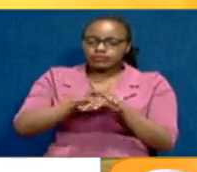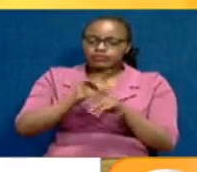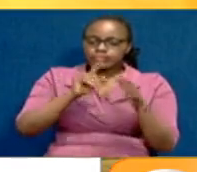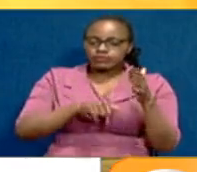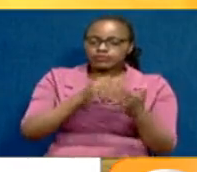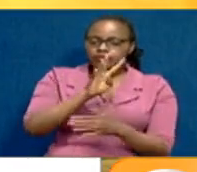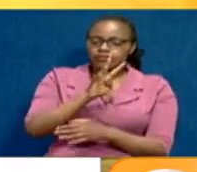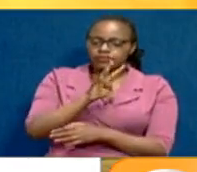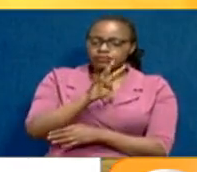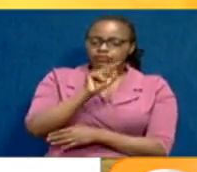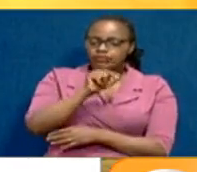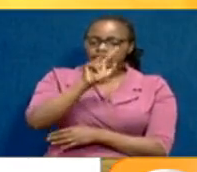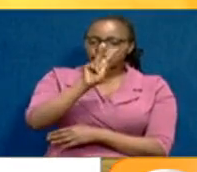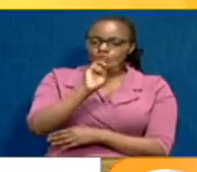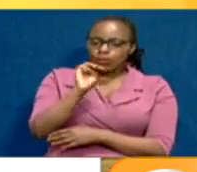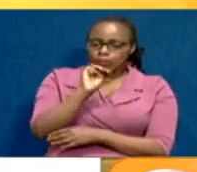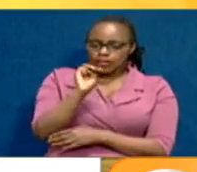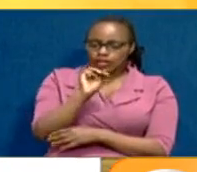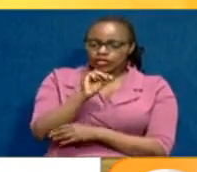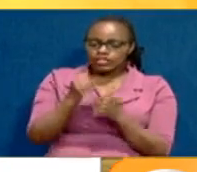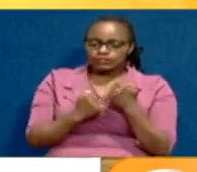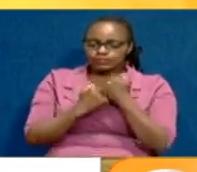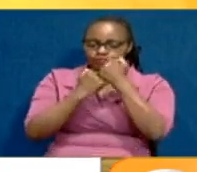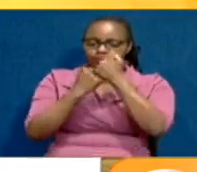4.2 million booster doses.